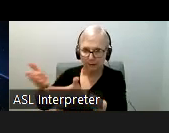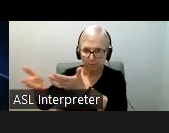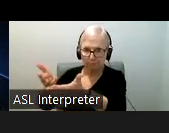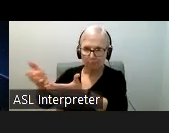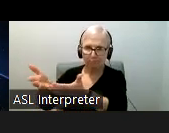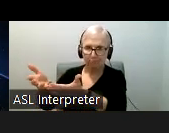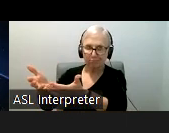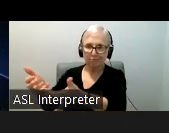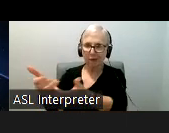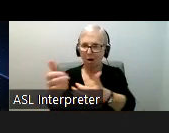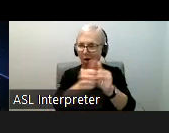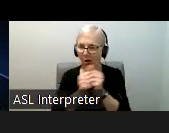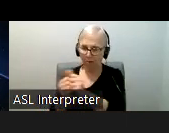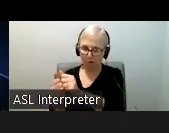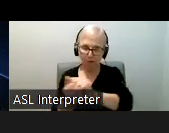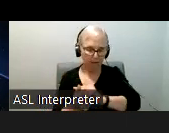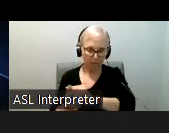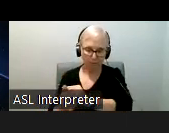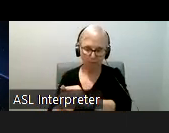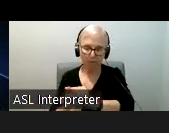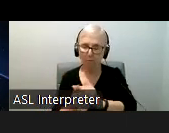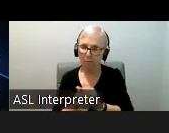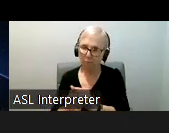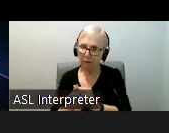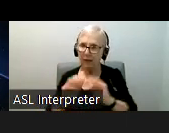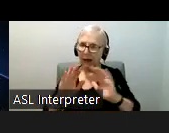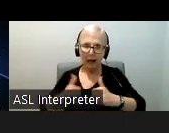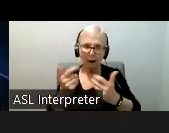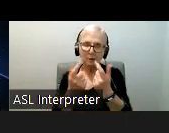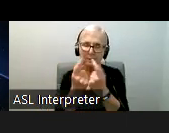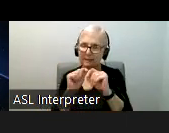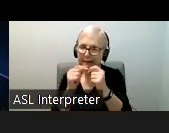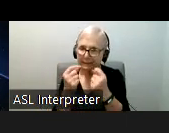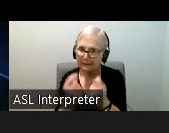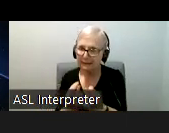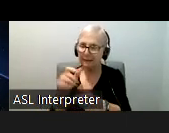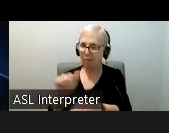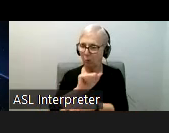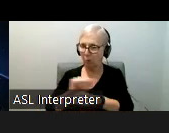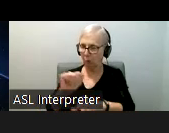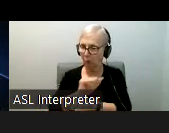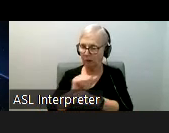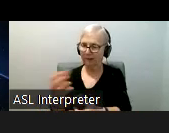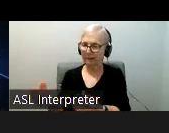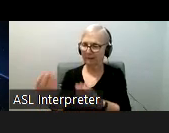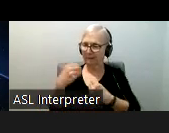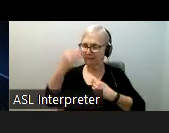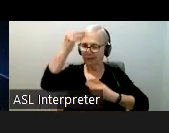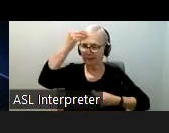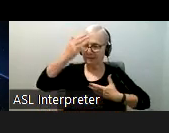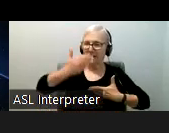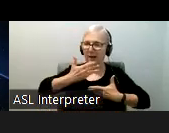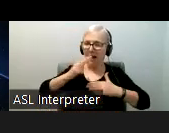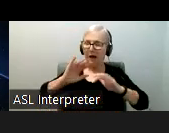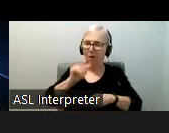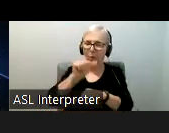and how is the team that works in criminal justice, for example, kind of getting that information, or how are we working together